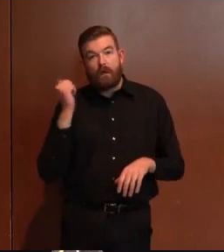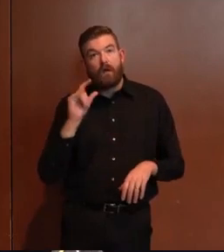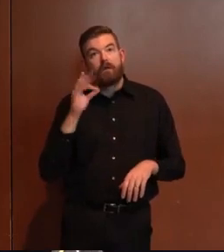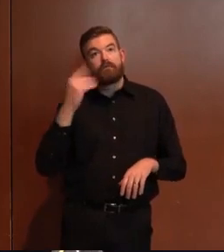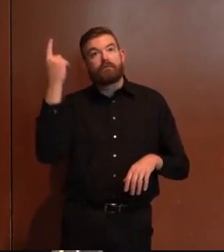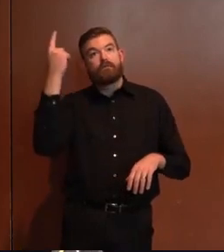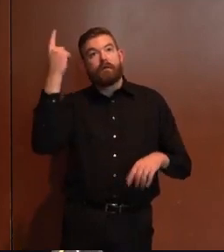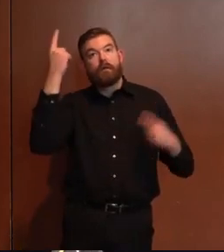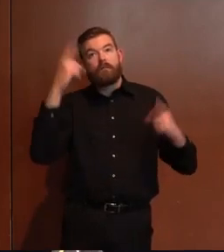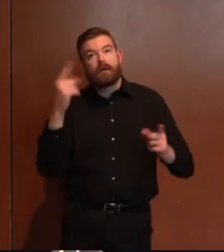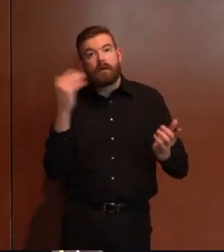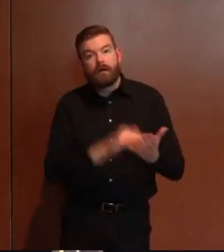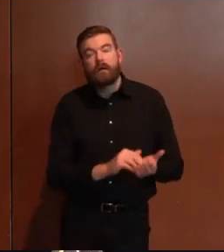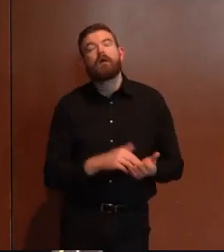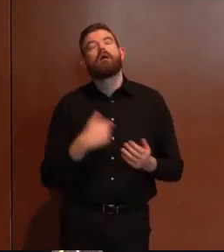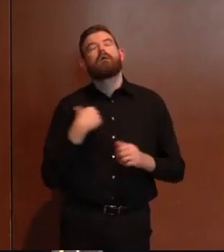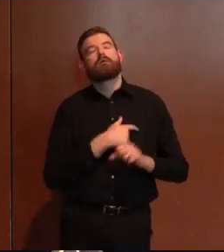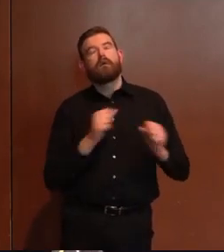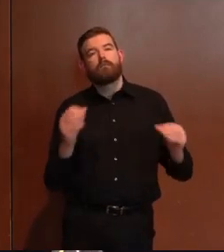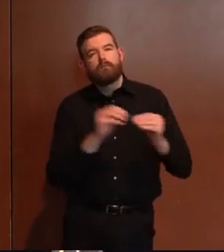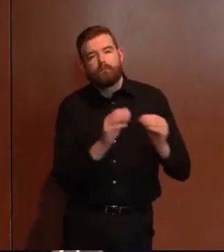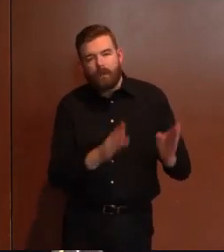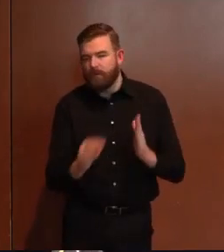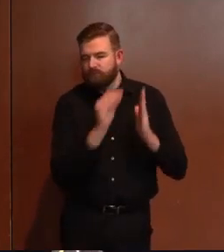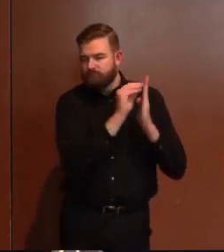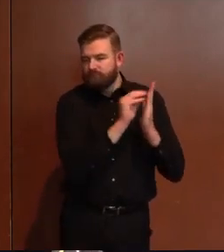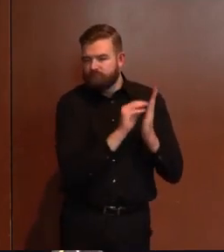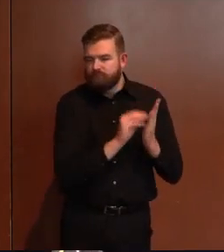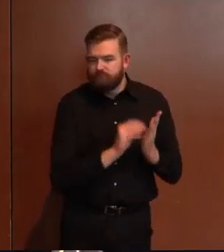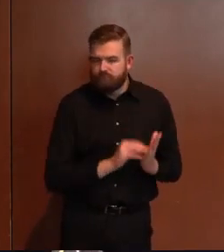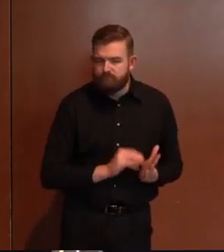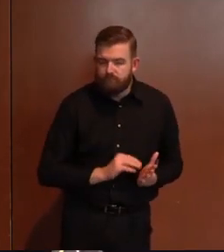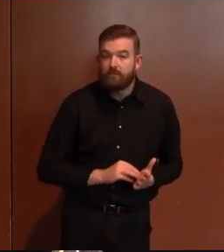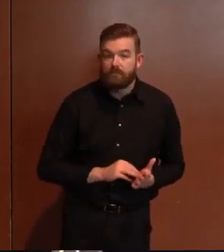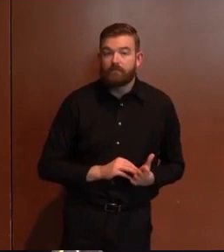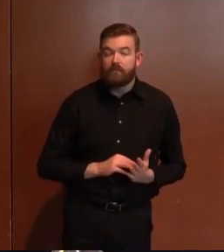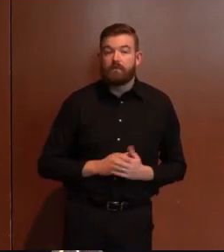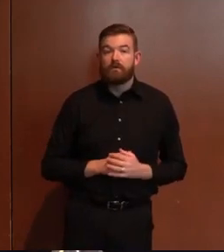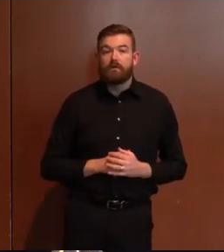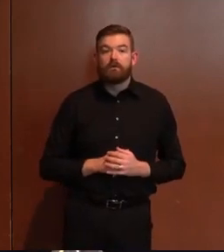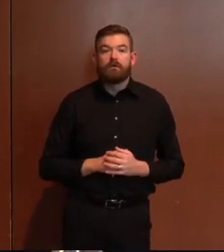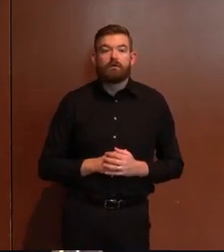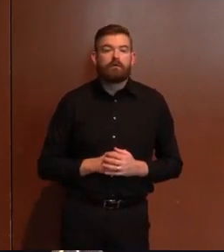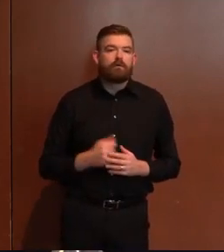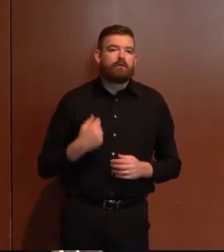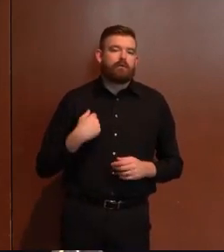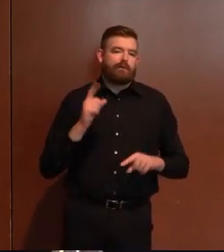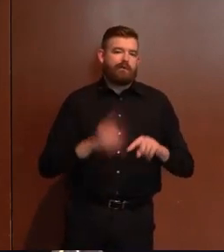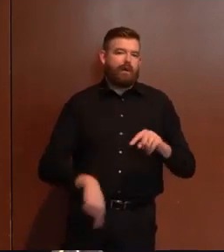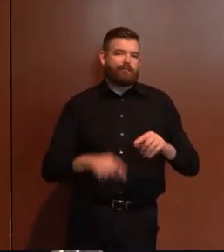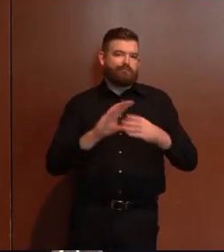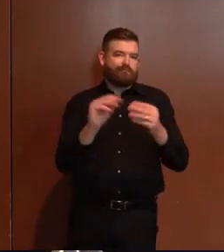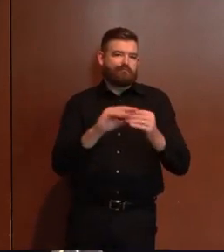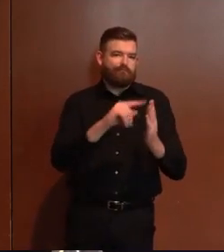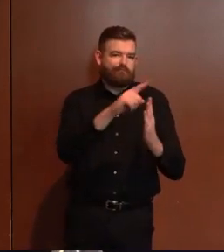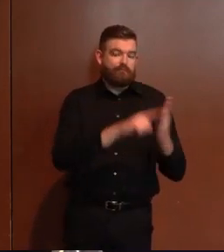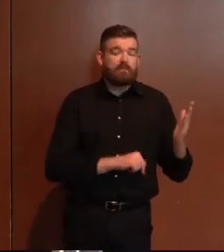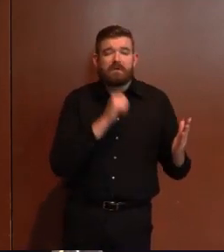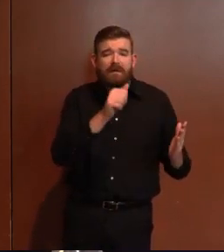more prepared going into the future. It's a little too early to reveal all of that now, not because it's a secret, but because